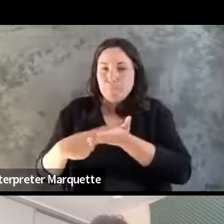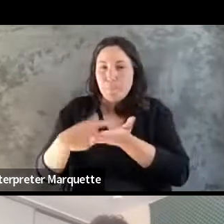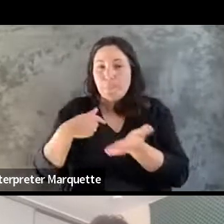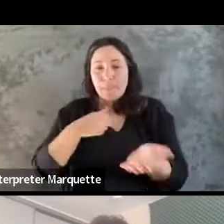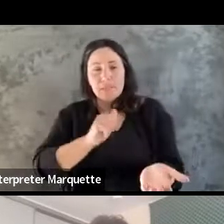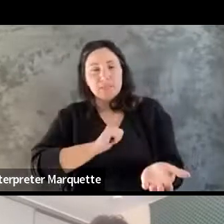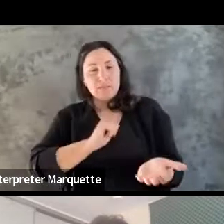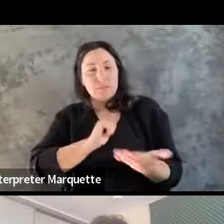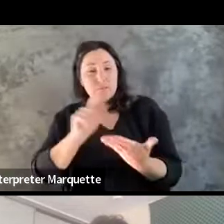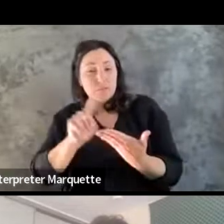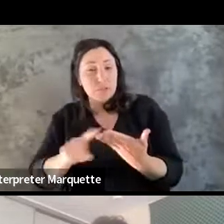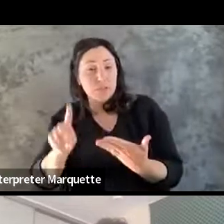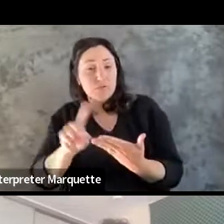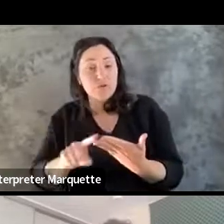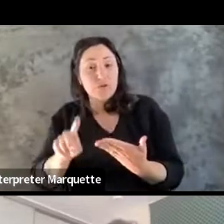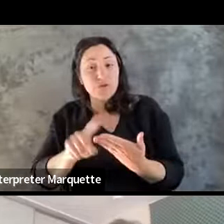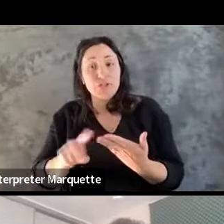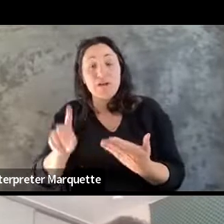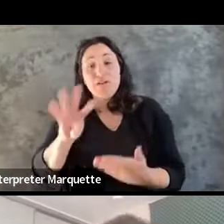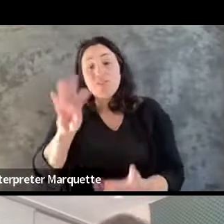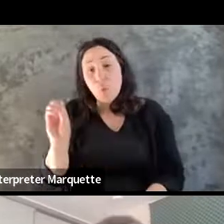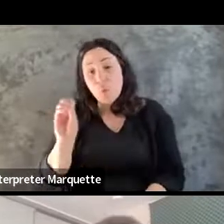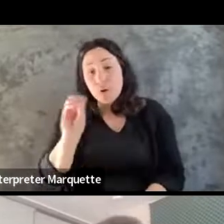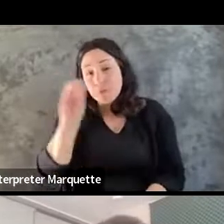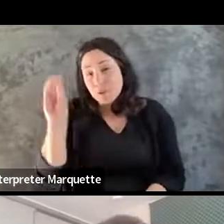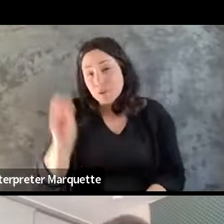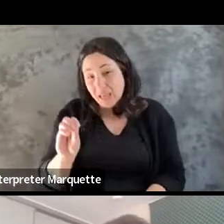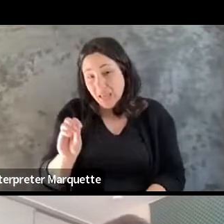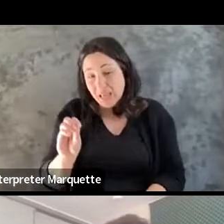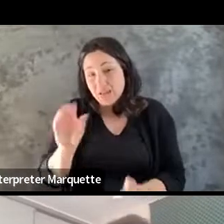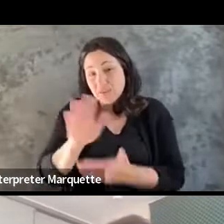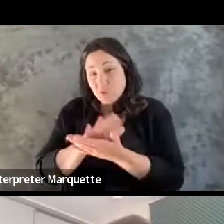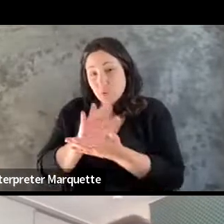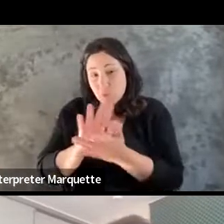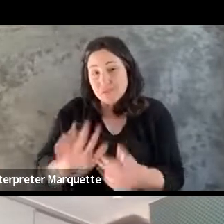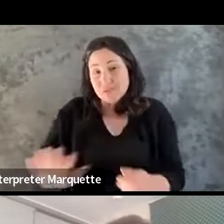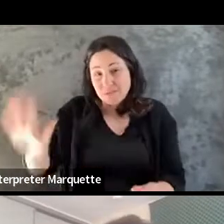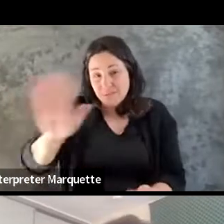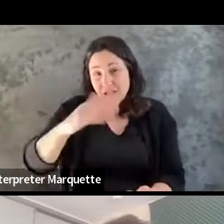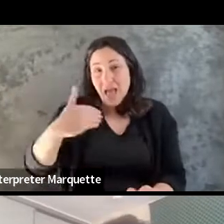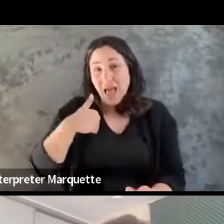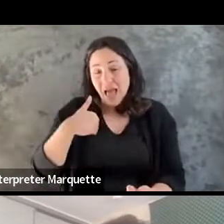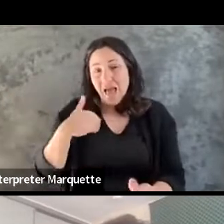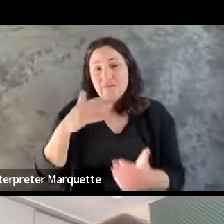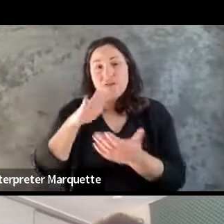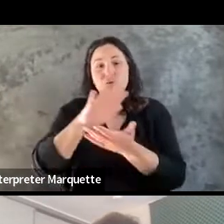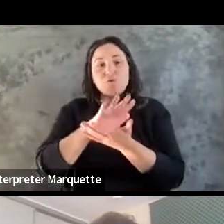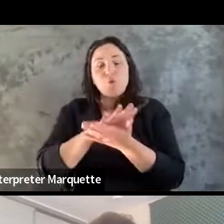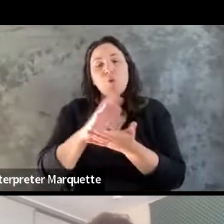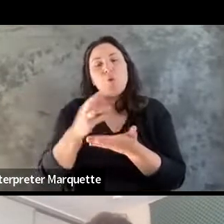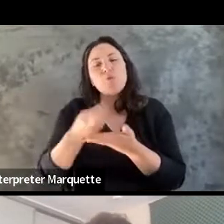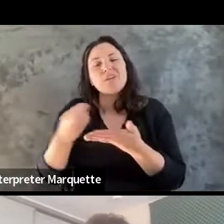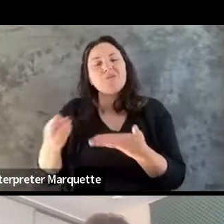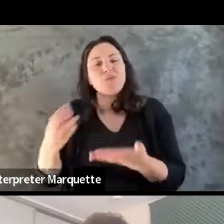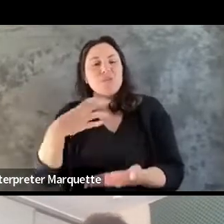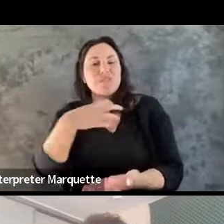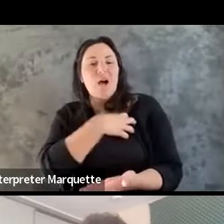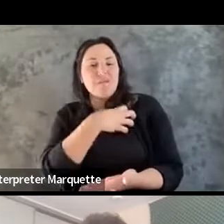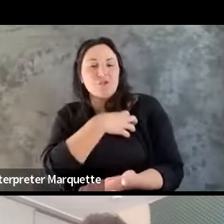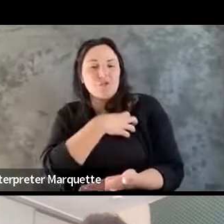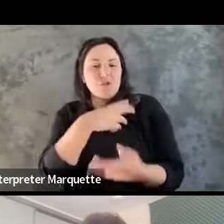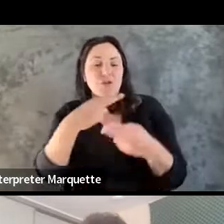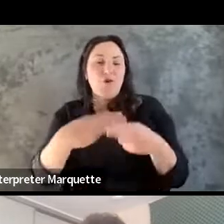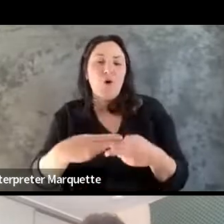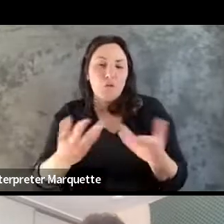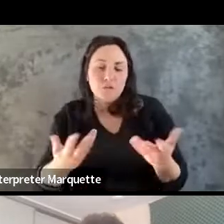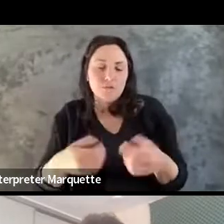research. About 40% or so of schools nationwide have a school resource officer. That's what the school police officers are